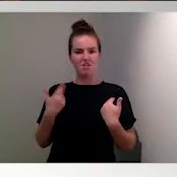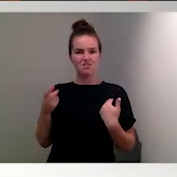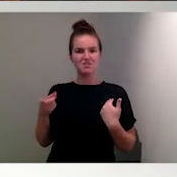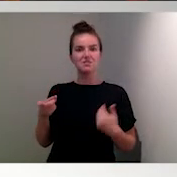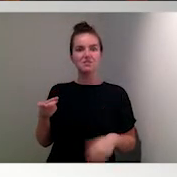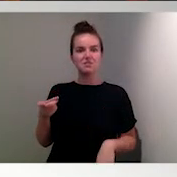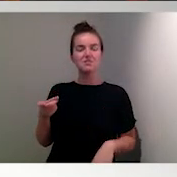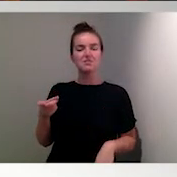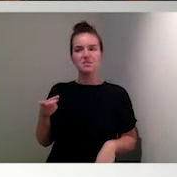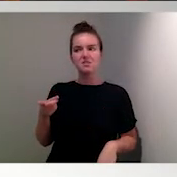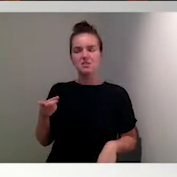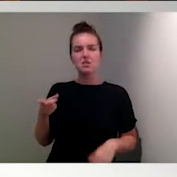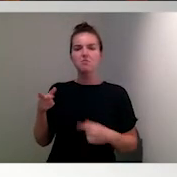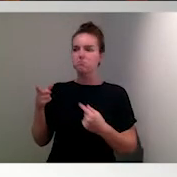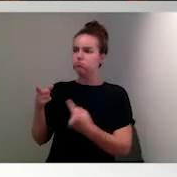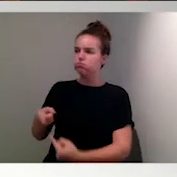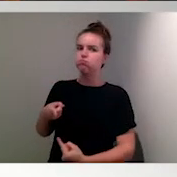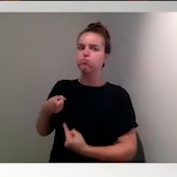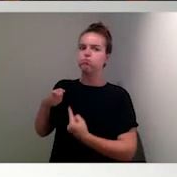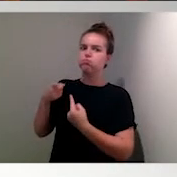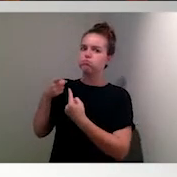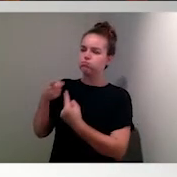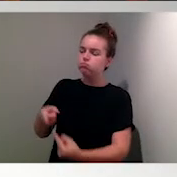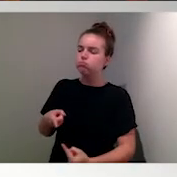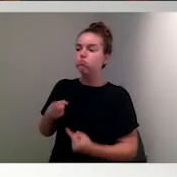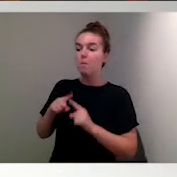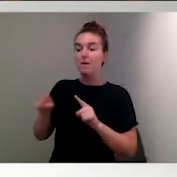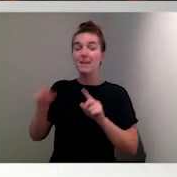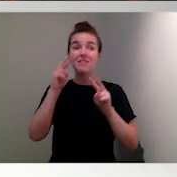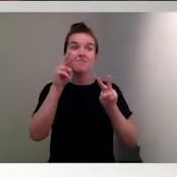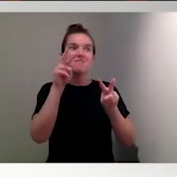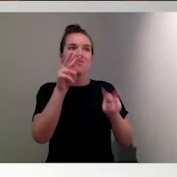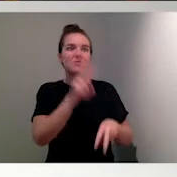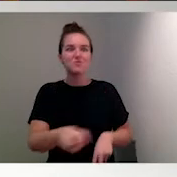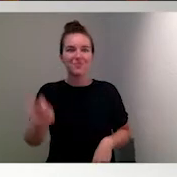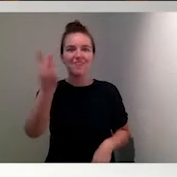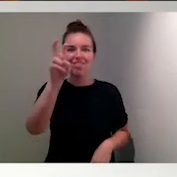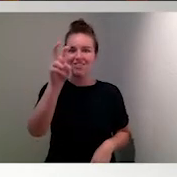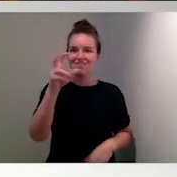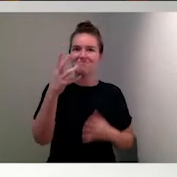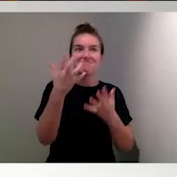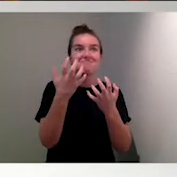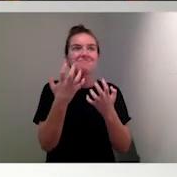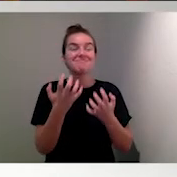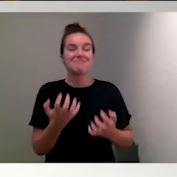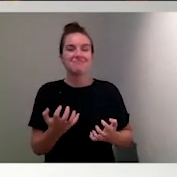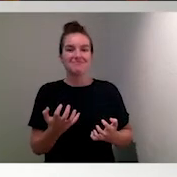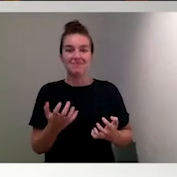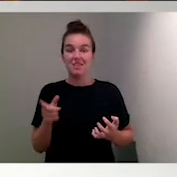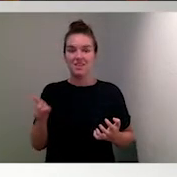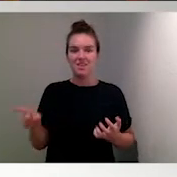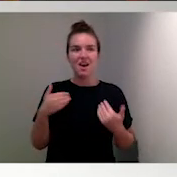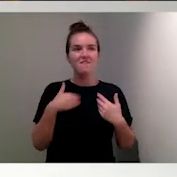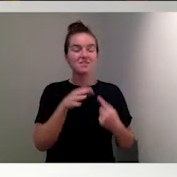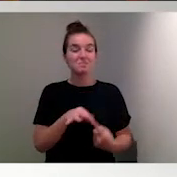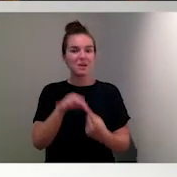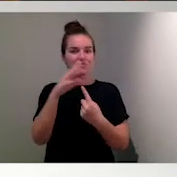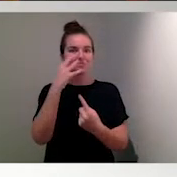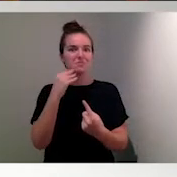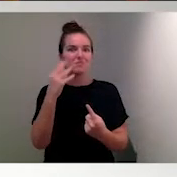to traveling so much. And when he gets to have these special experiences, when he gets to